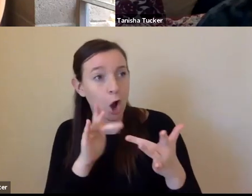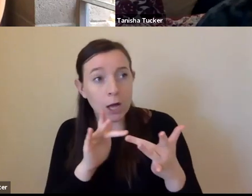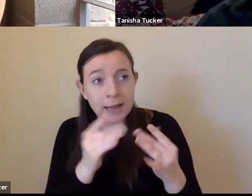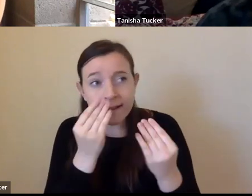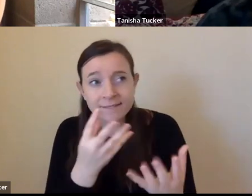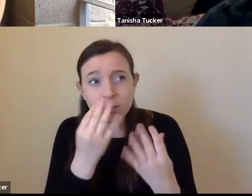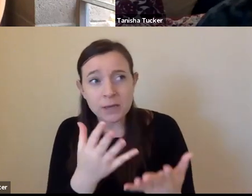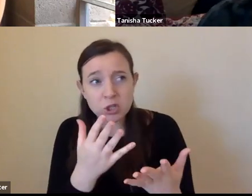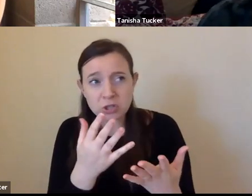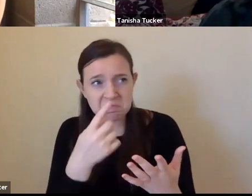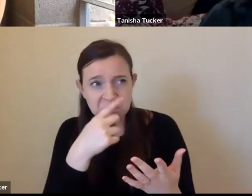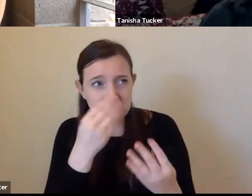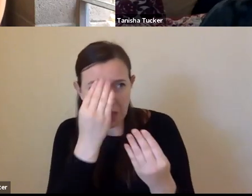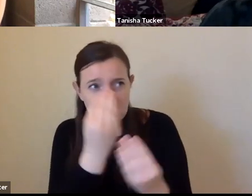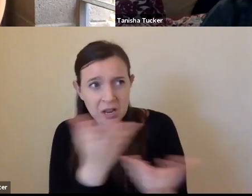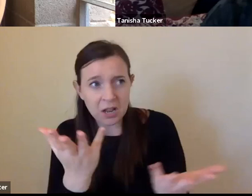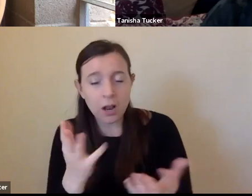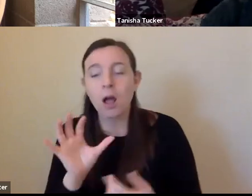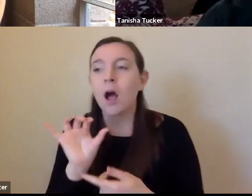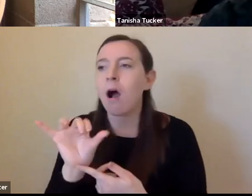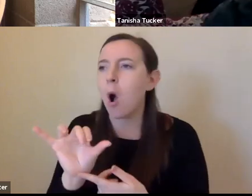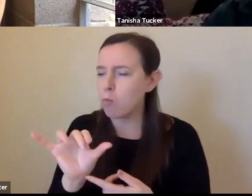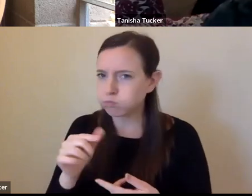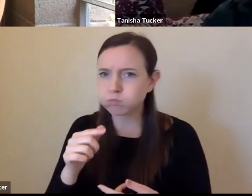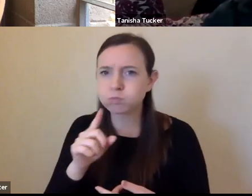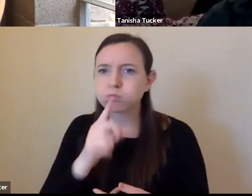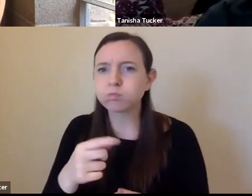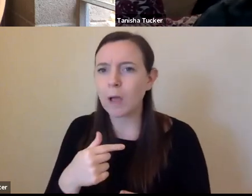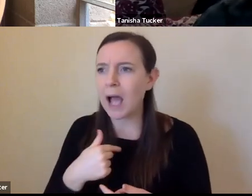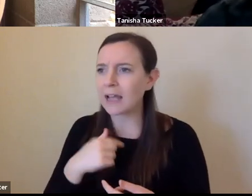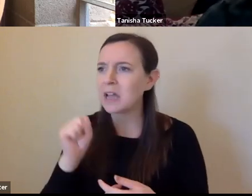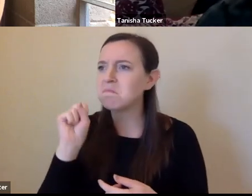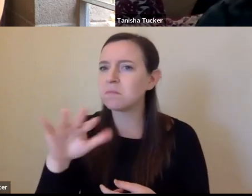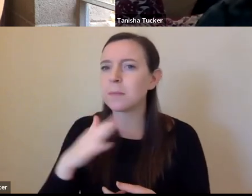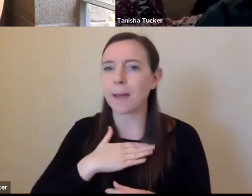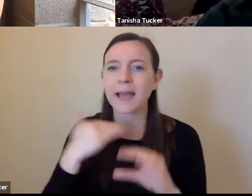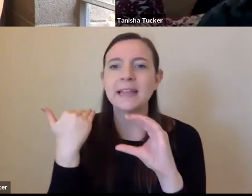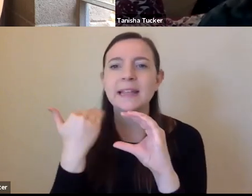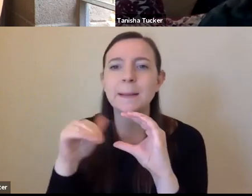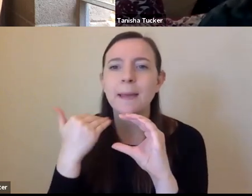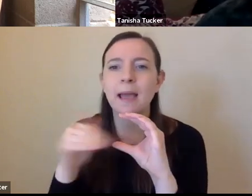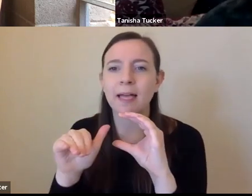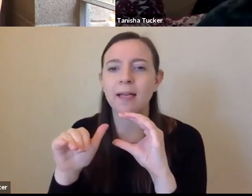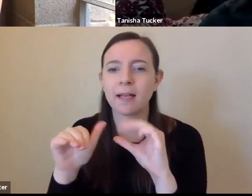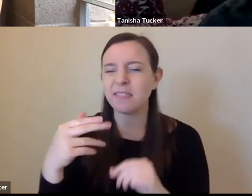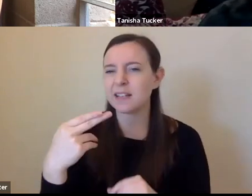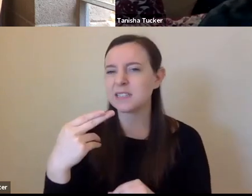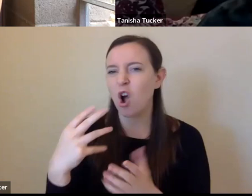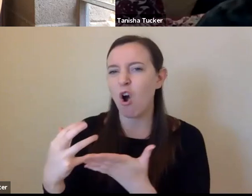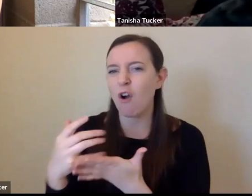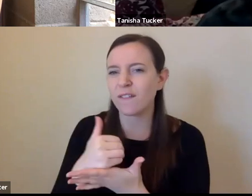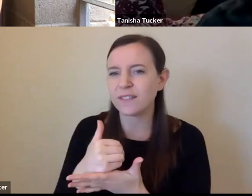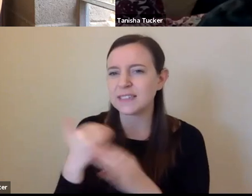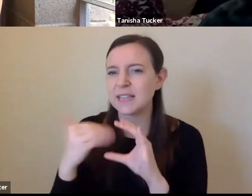I can do, what I'll do is I'll do the, my email, which I can give out publicly. That's through the Harvest email. And I think you have the